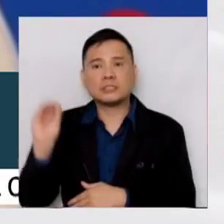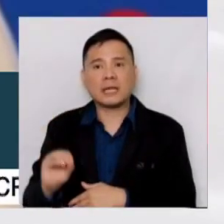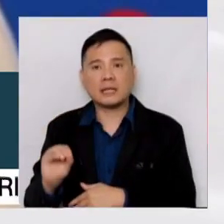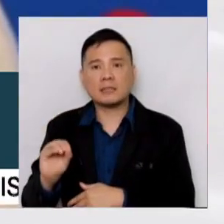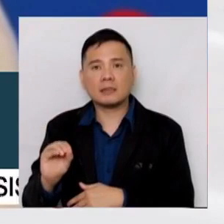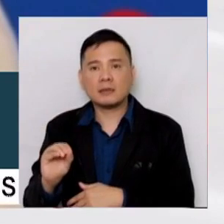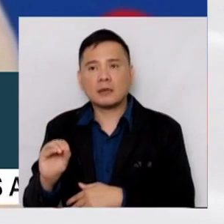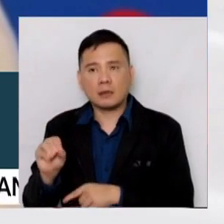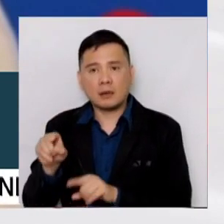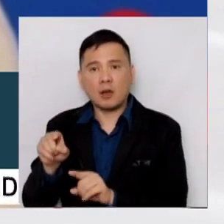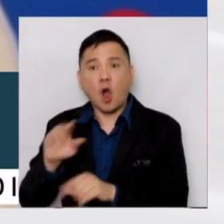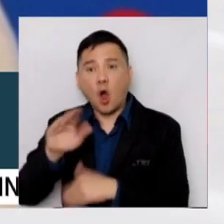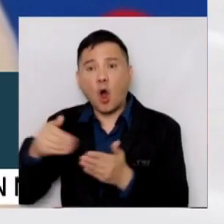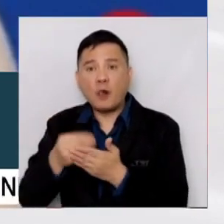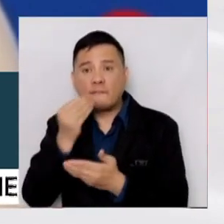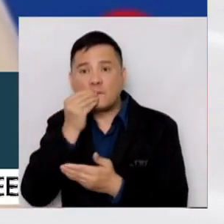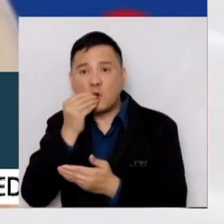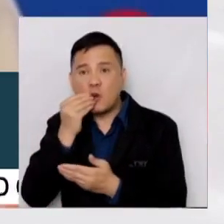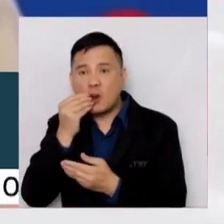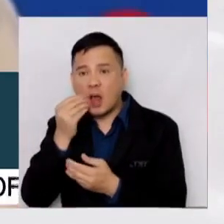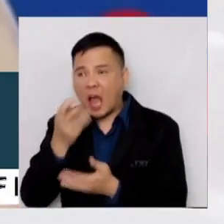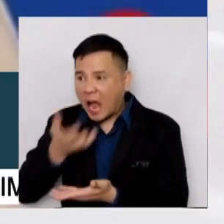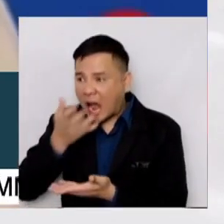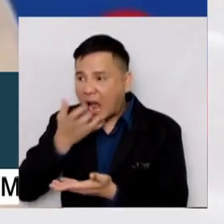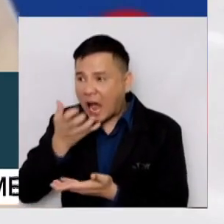you eat, you know. So the other thing,